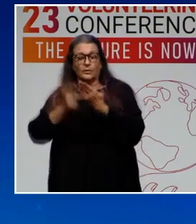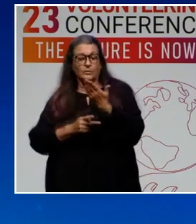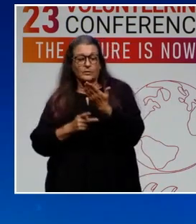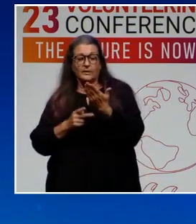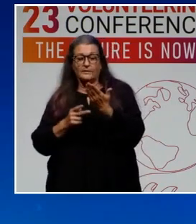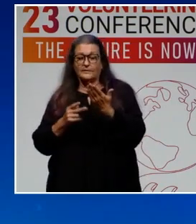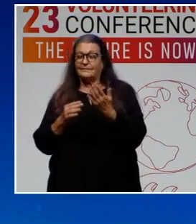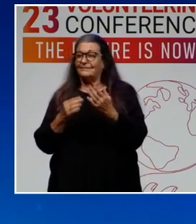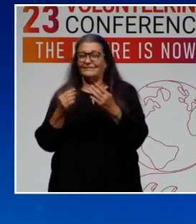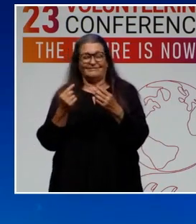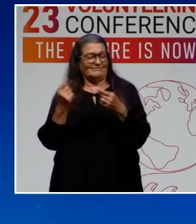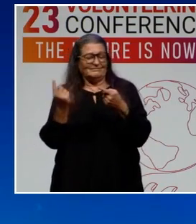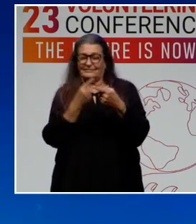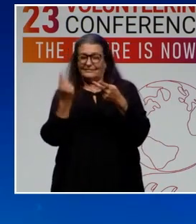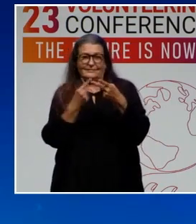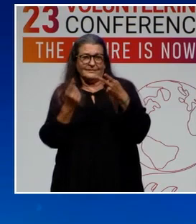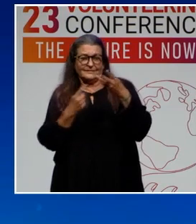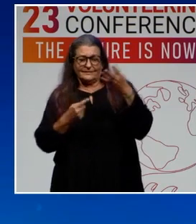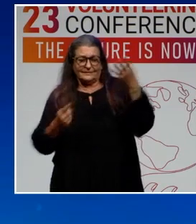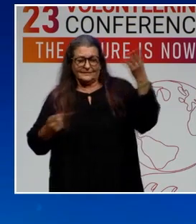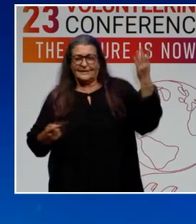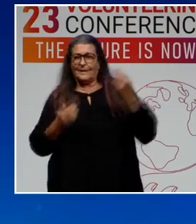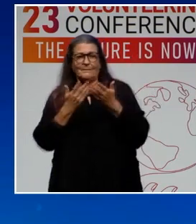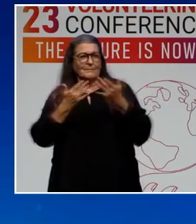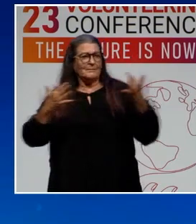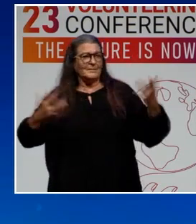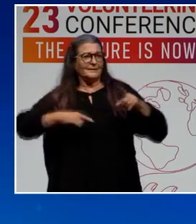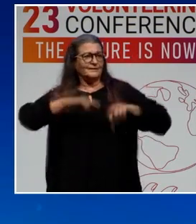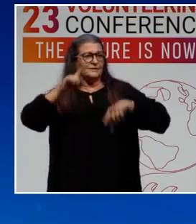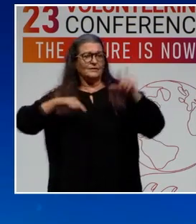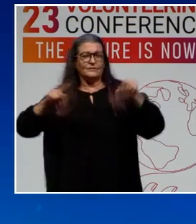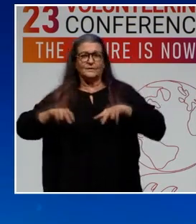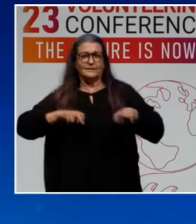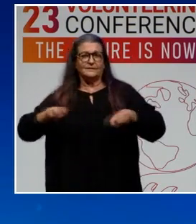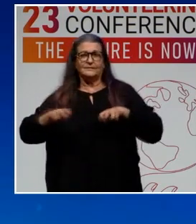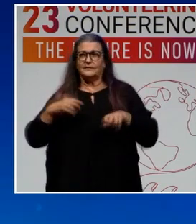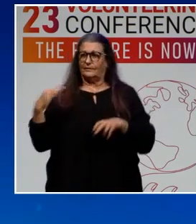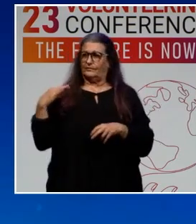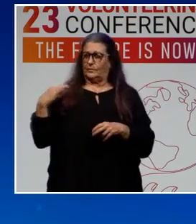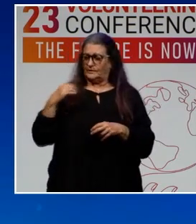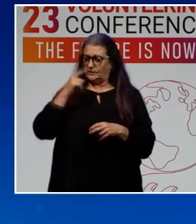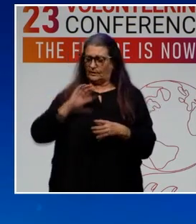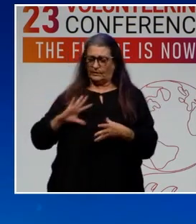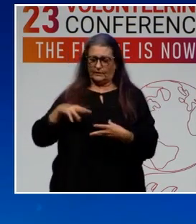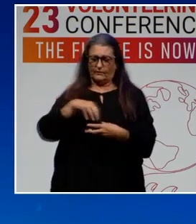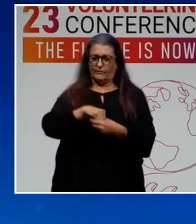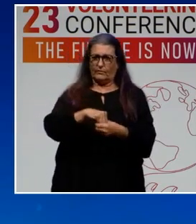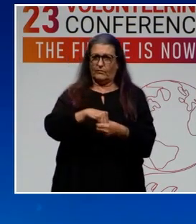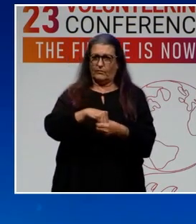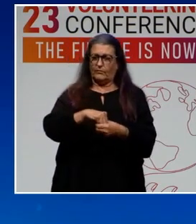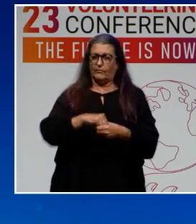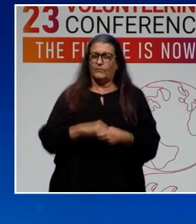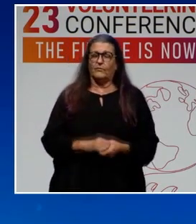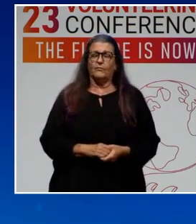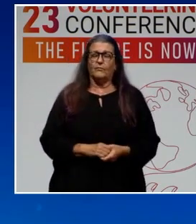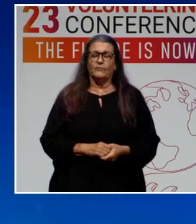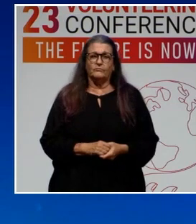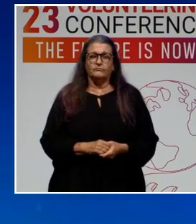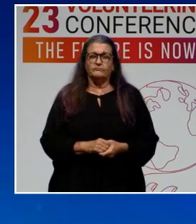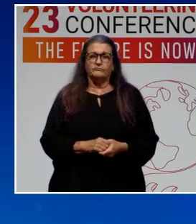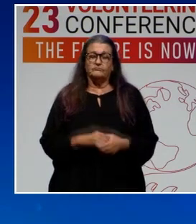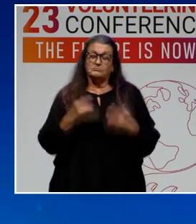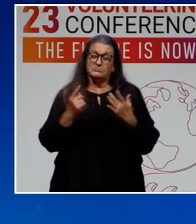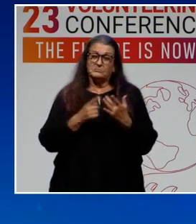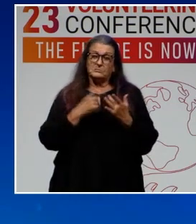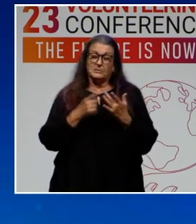just endless examples of the diverse activities that volunteers deliver in our communities. Similarly, there